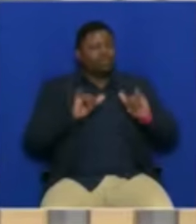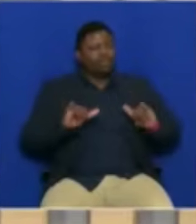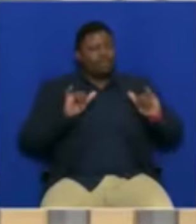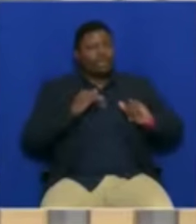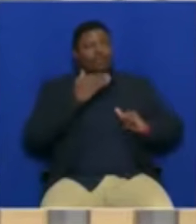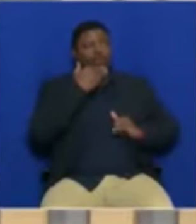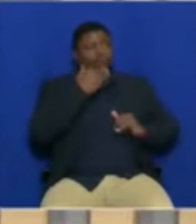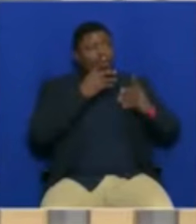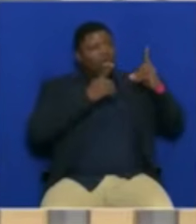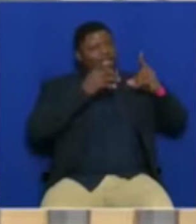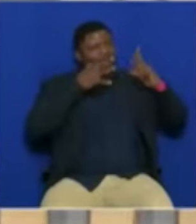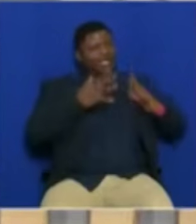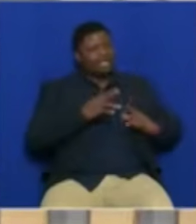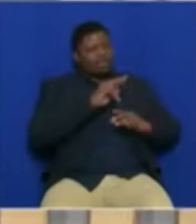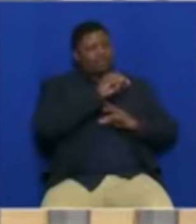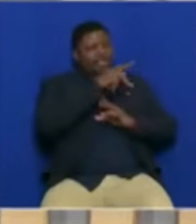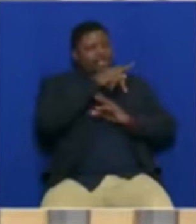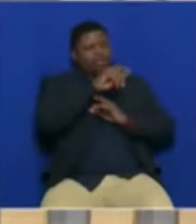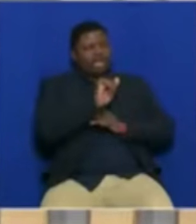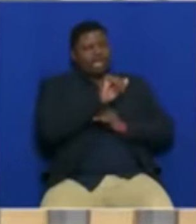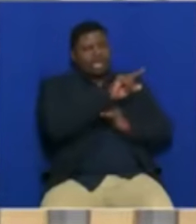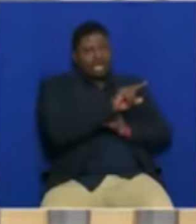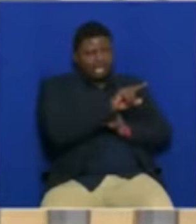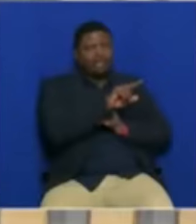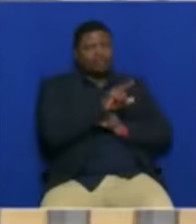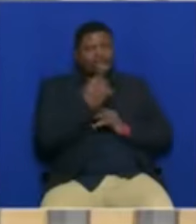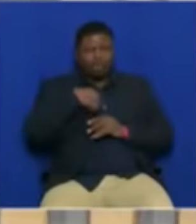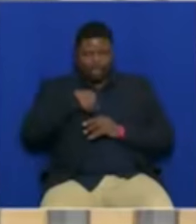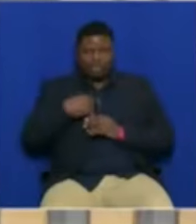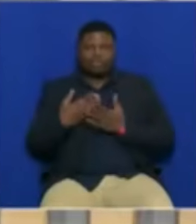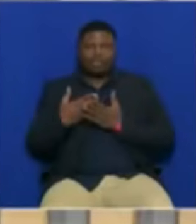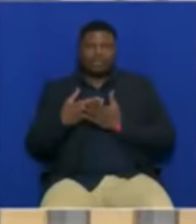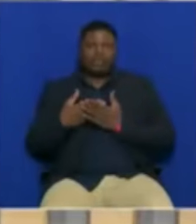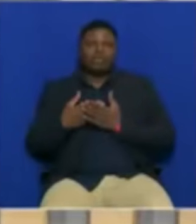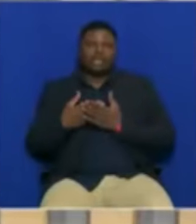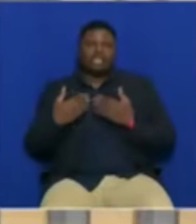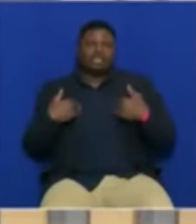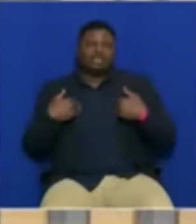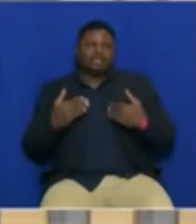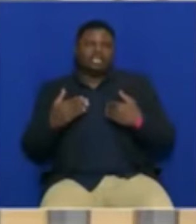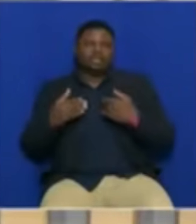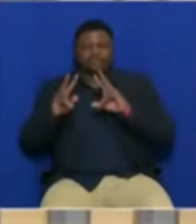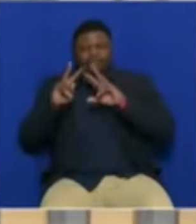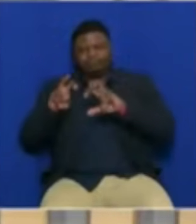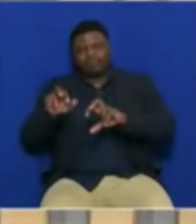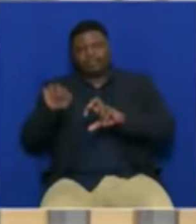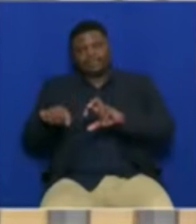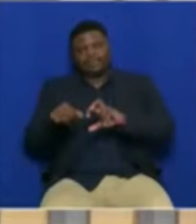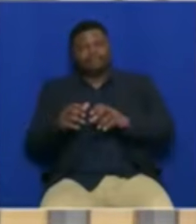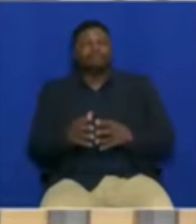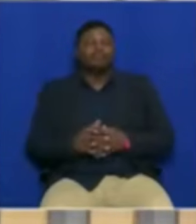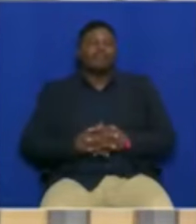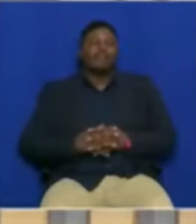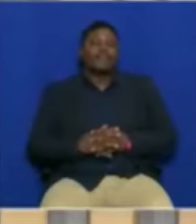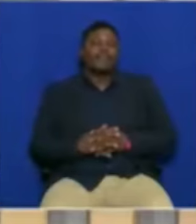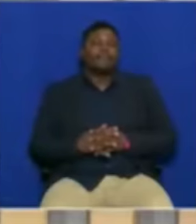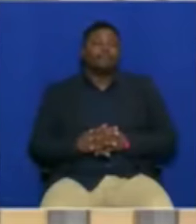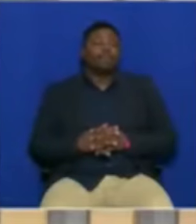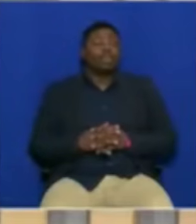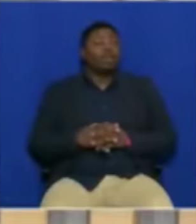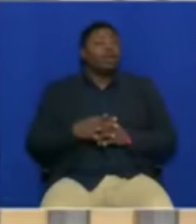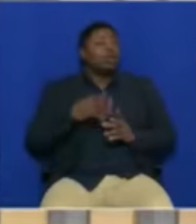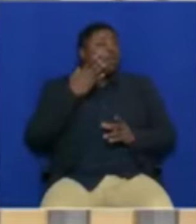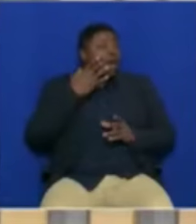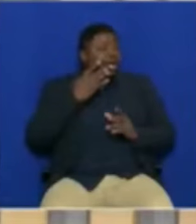prosecute the matter and go forward. So once that is done, then we have to, because of the nature